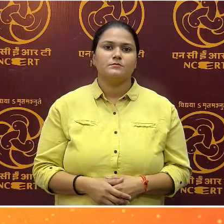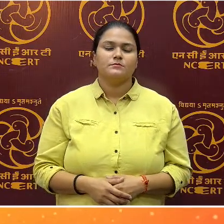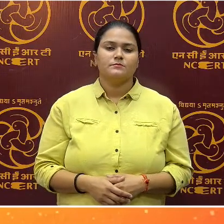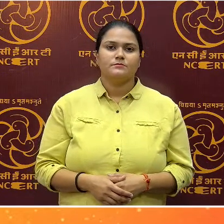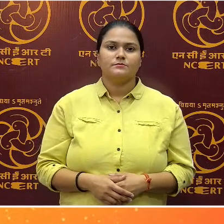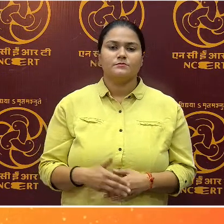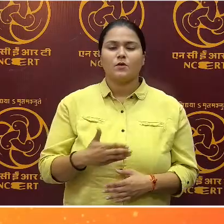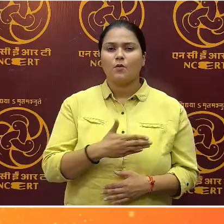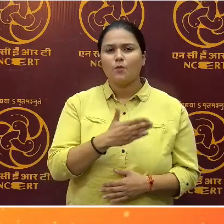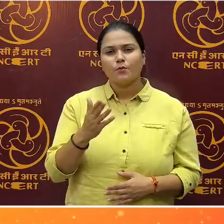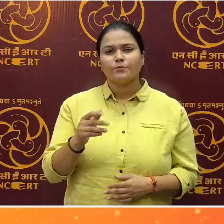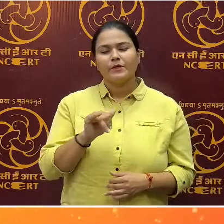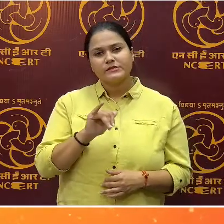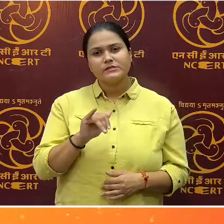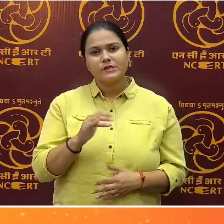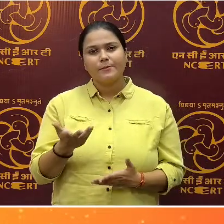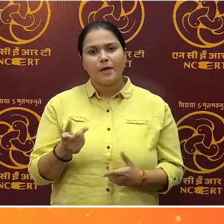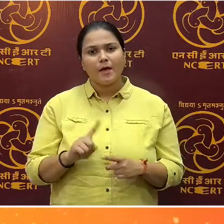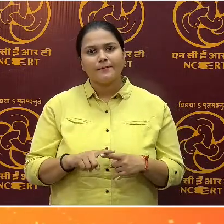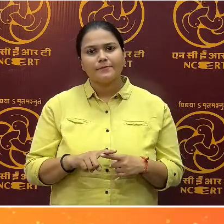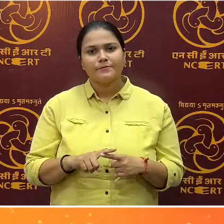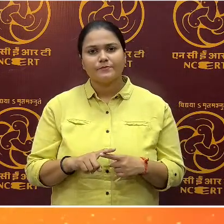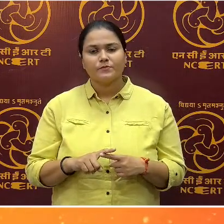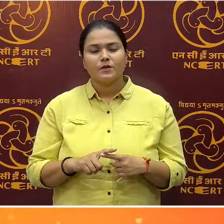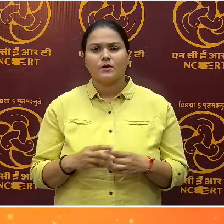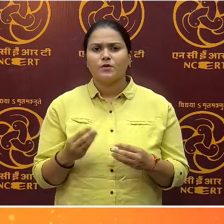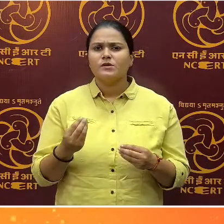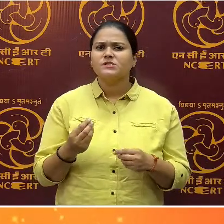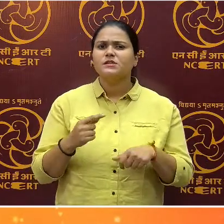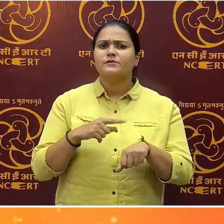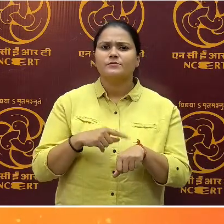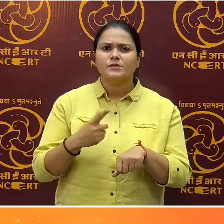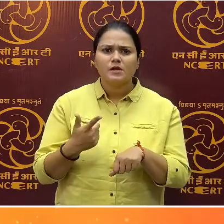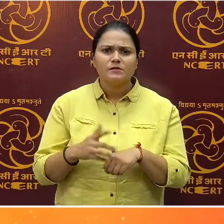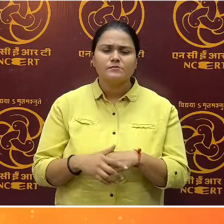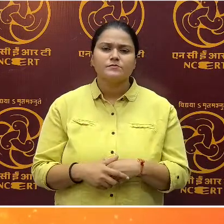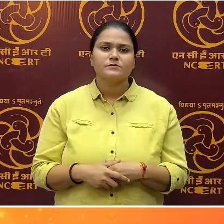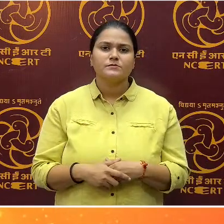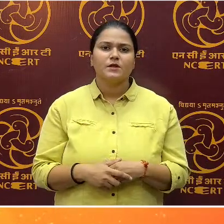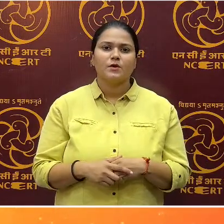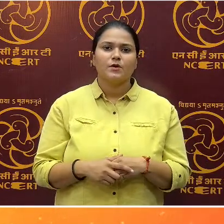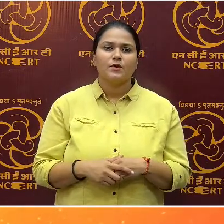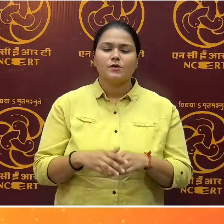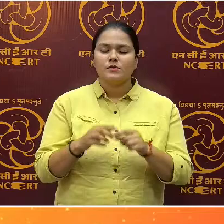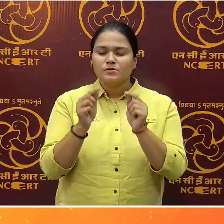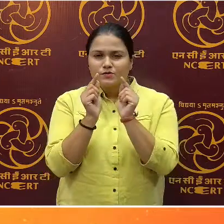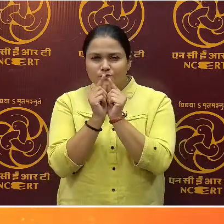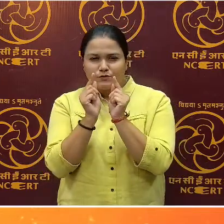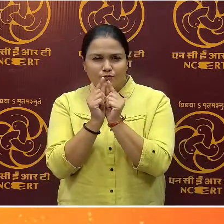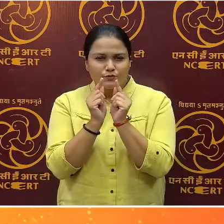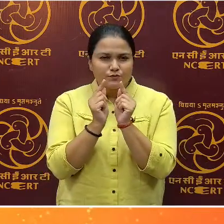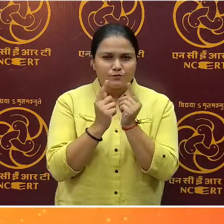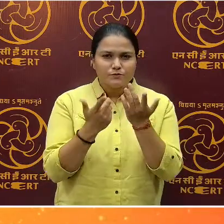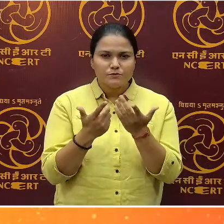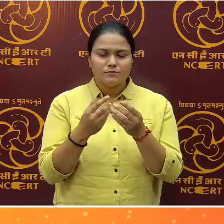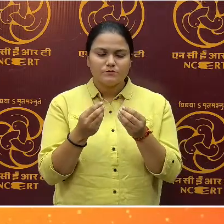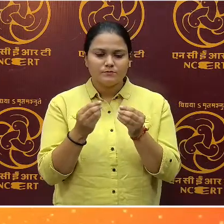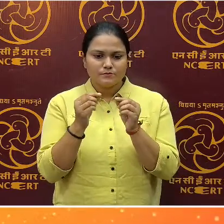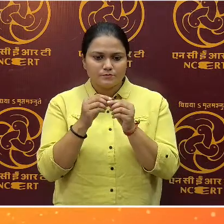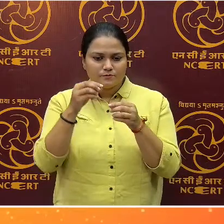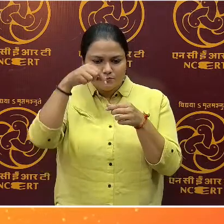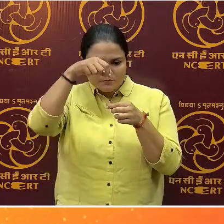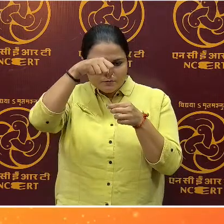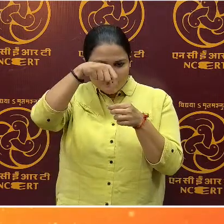in all the cases? Right? So, sometimes we see that a tiny pebble, tiny stone, it